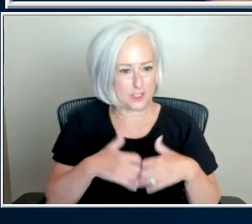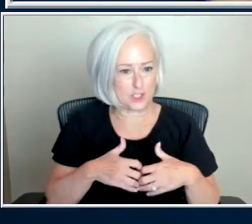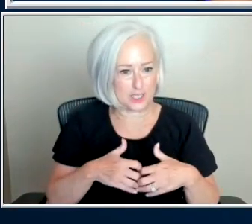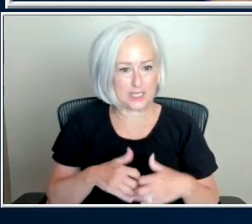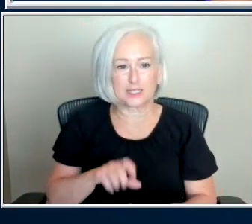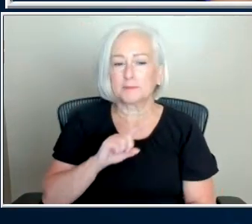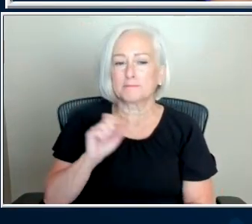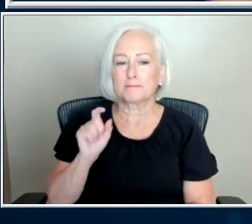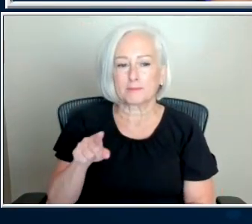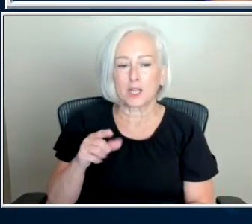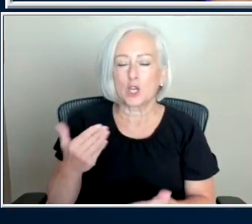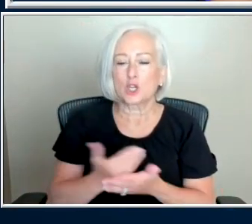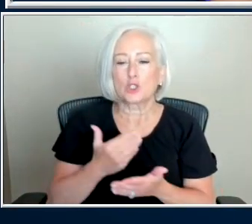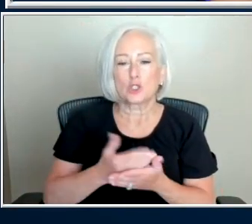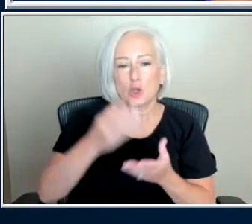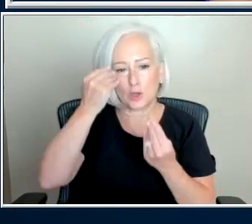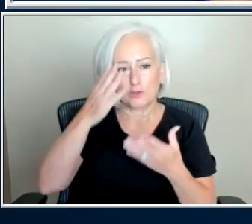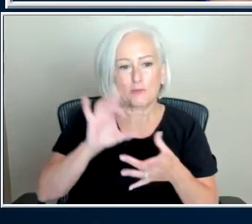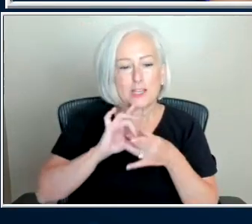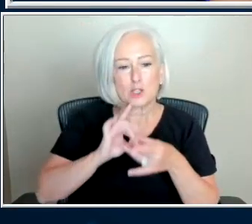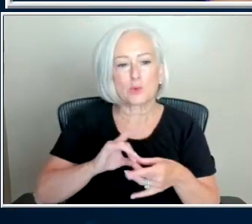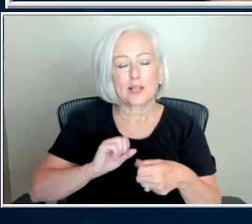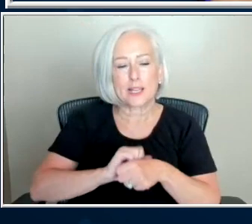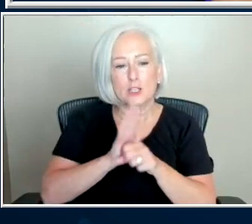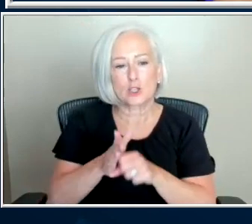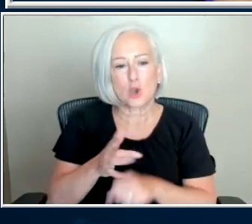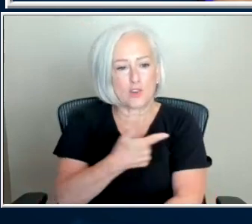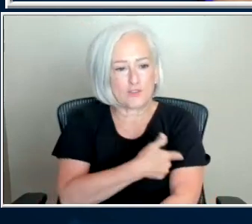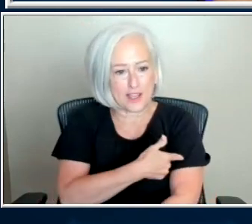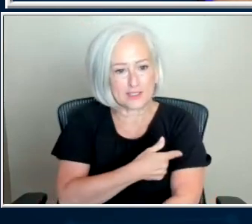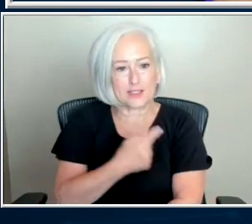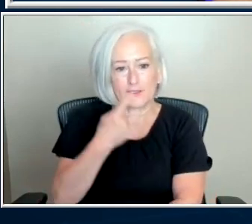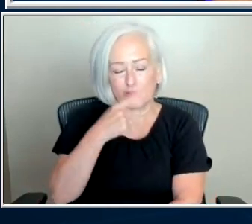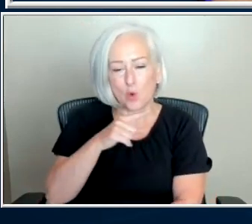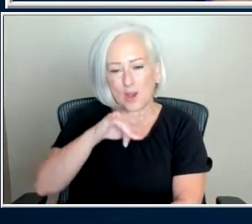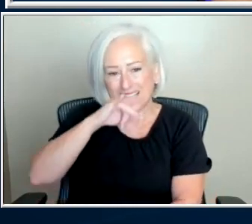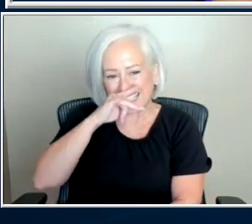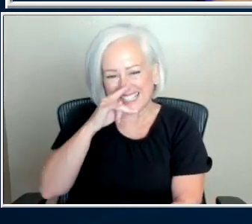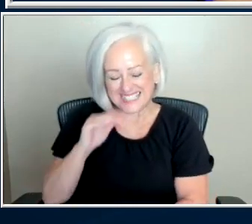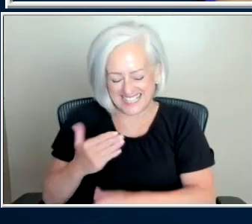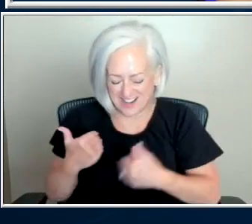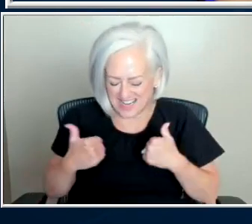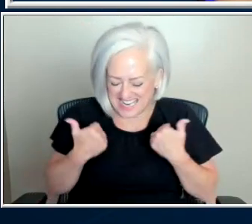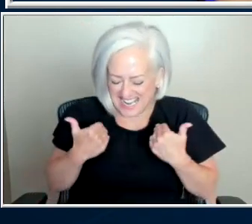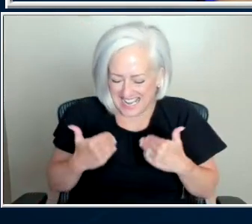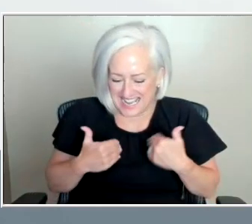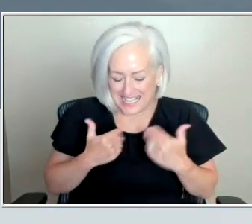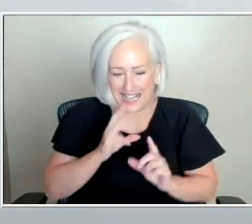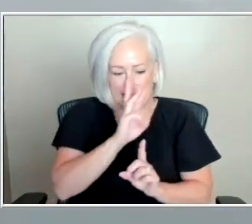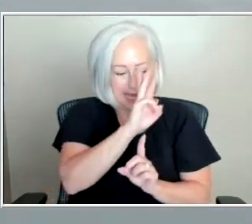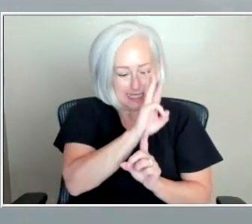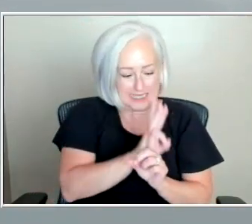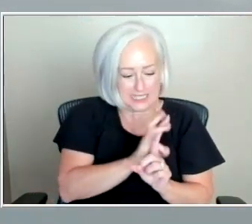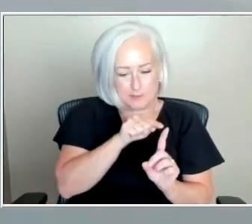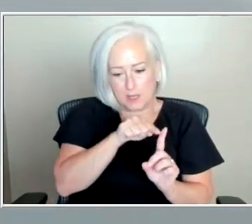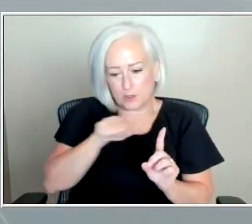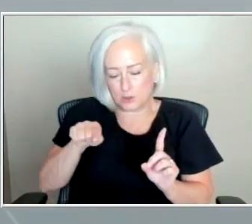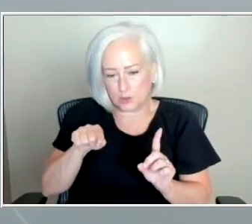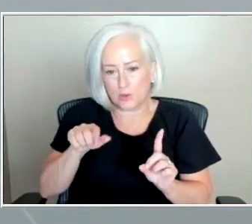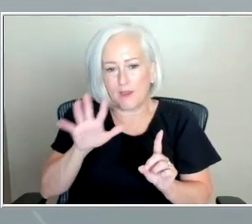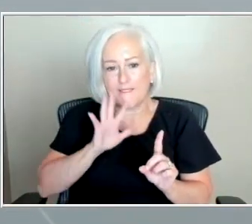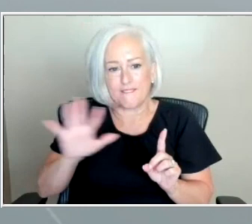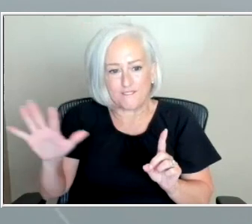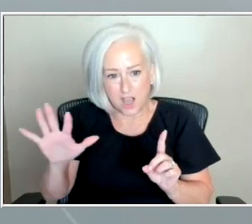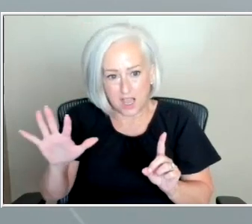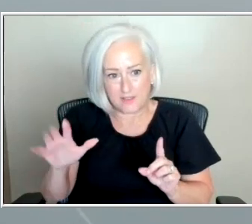new data this week about COVID vaccine safety in kids that are very, very young. They're between 6 months and 5 years old. The data shows the mRNA